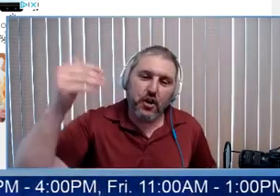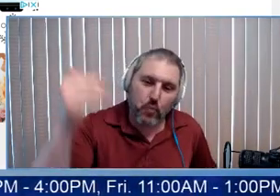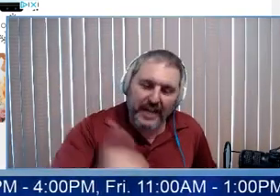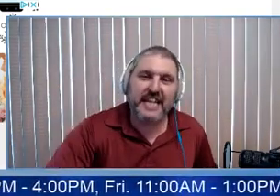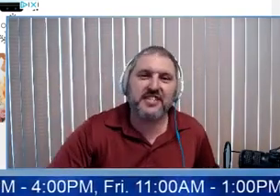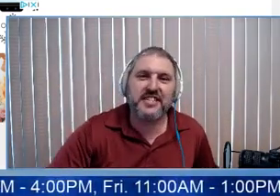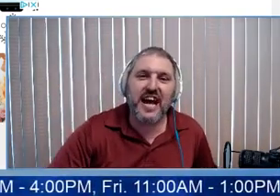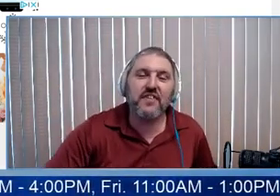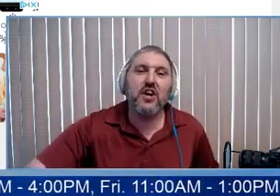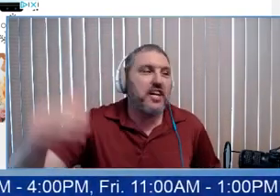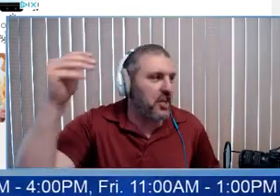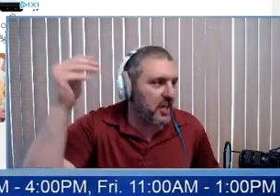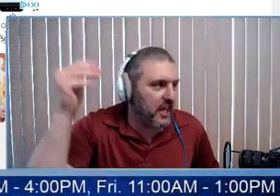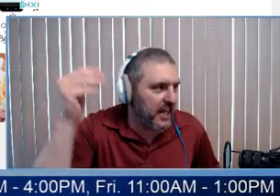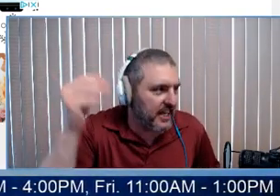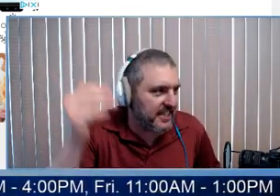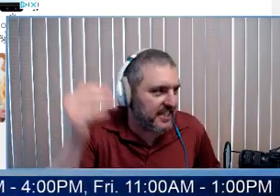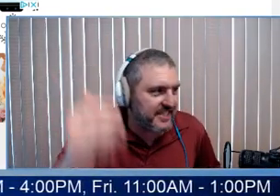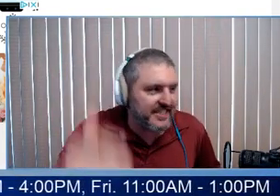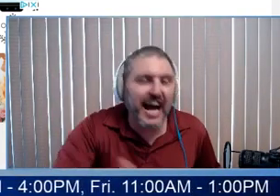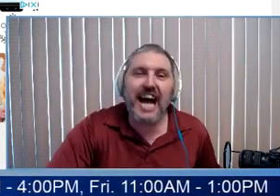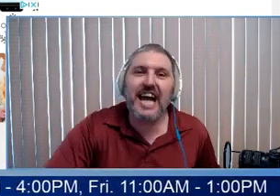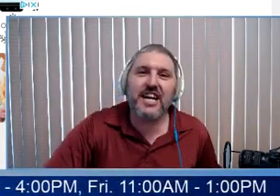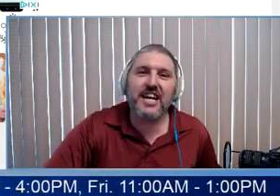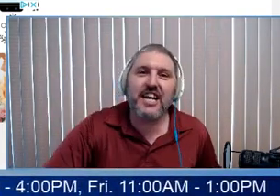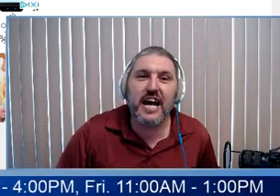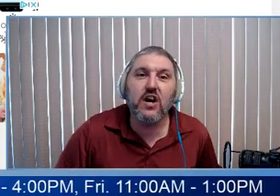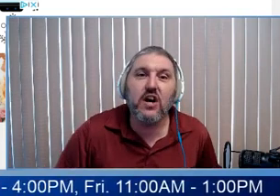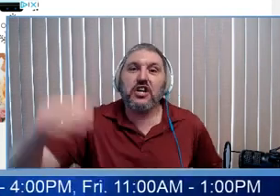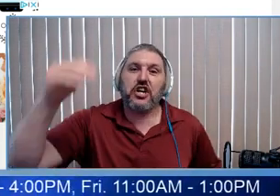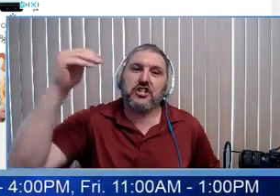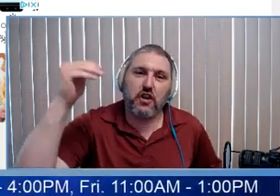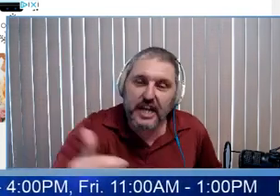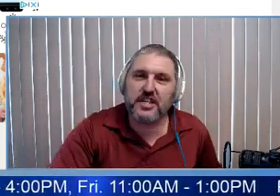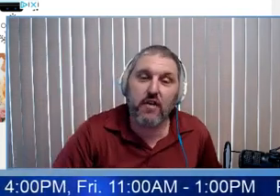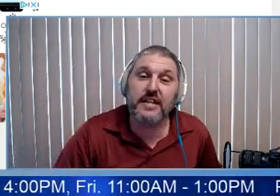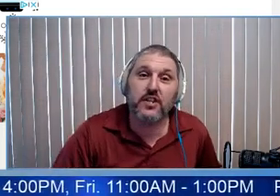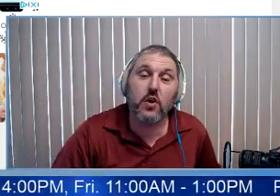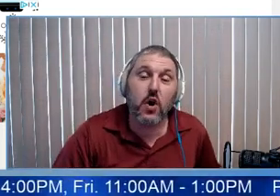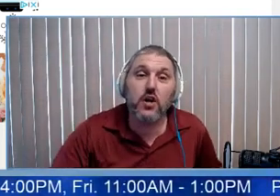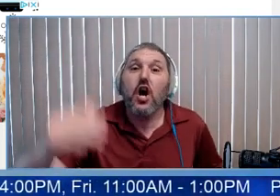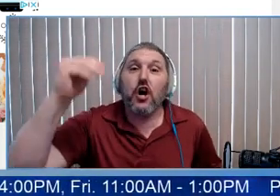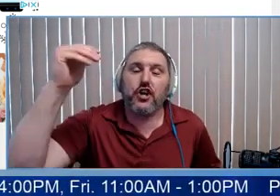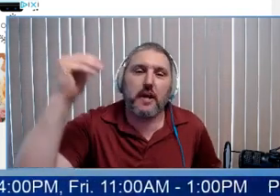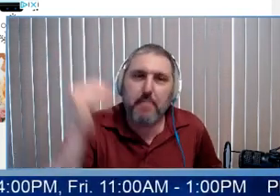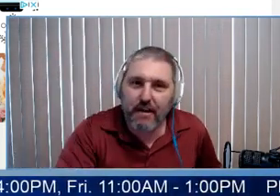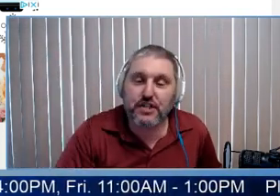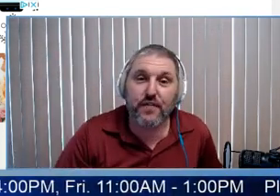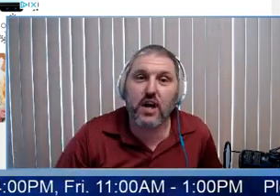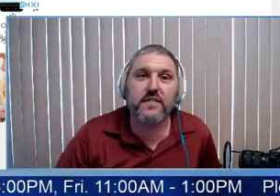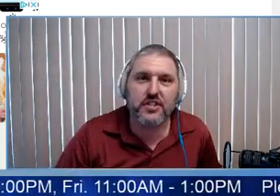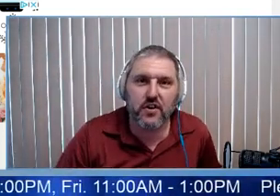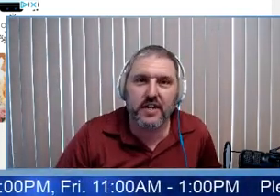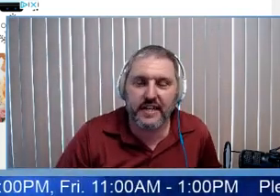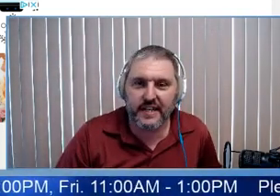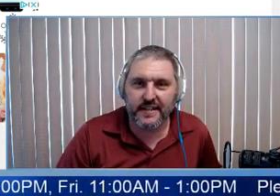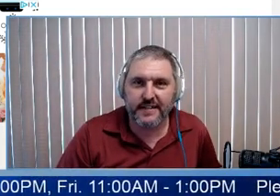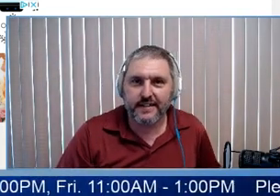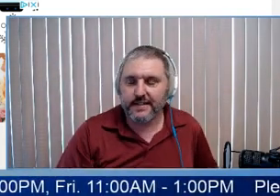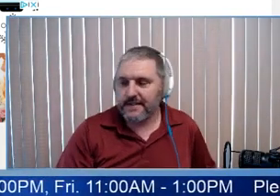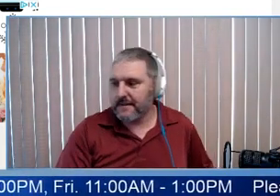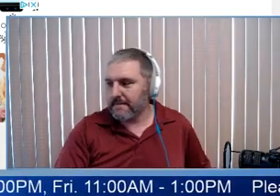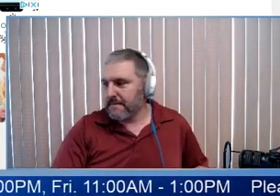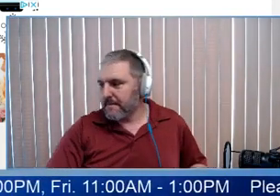black, you're wicked as the devil, you're going to die and go to a devil's hell, and you're going to serve Jesus Christ the Lord, or you're going to perish for all of eternity.